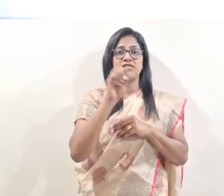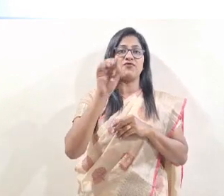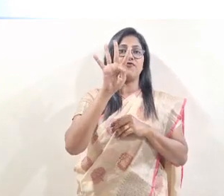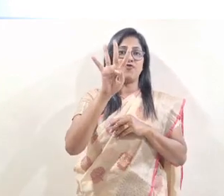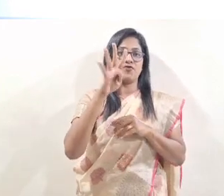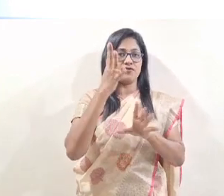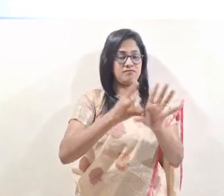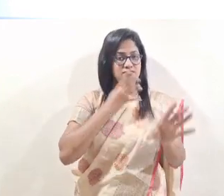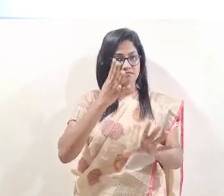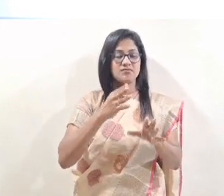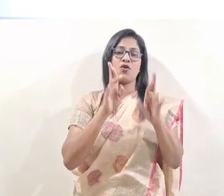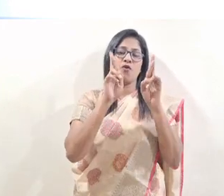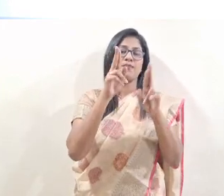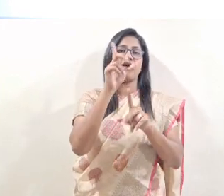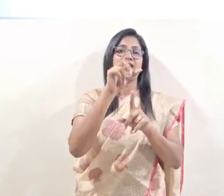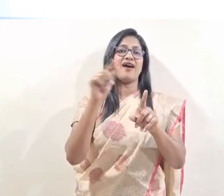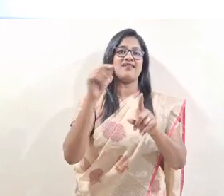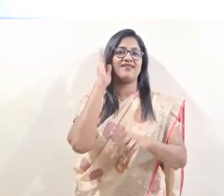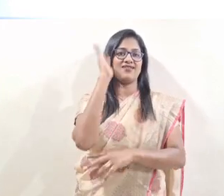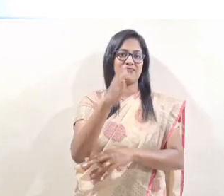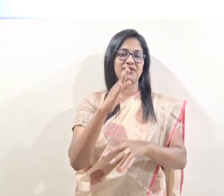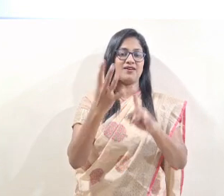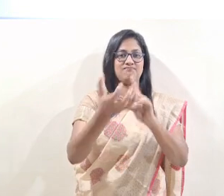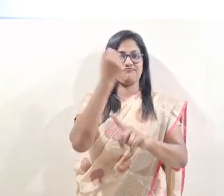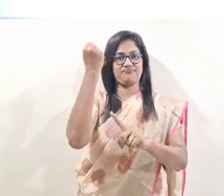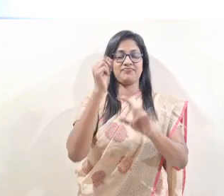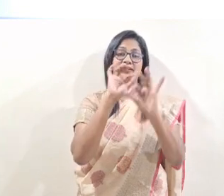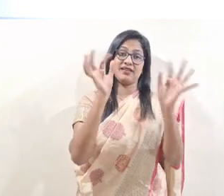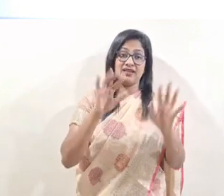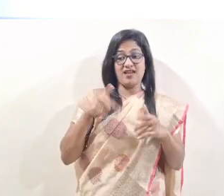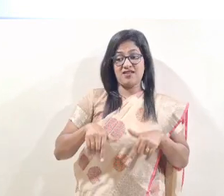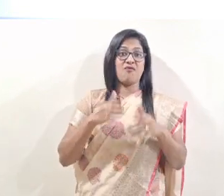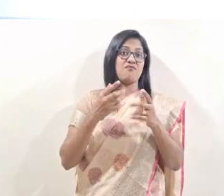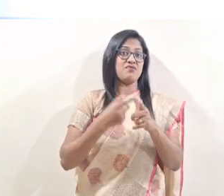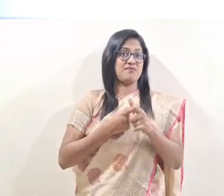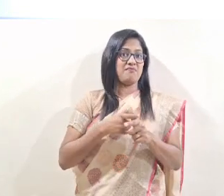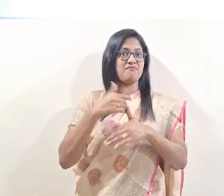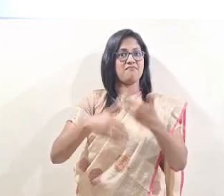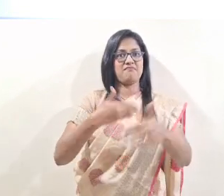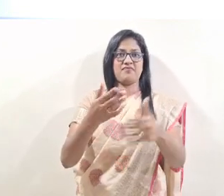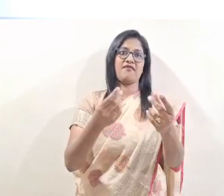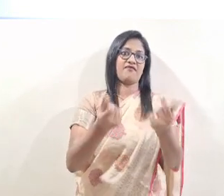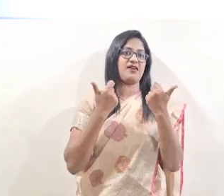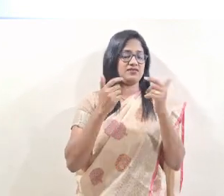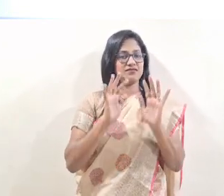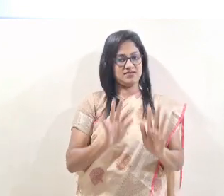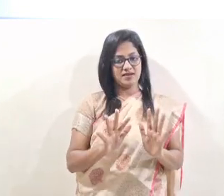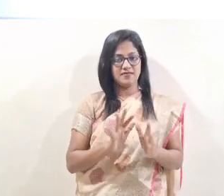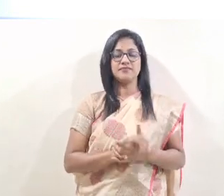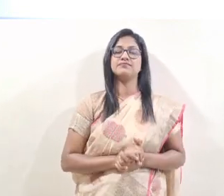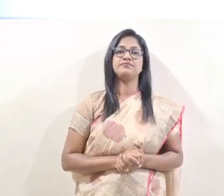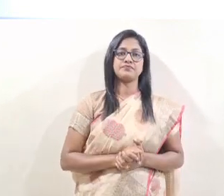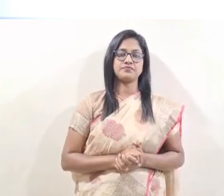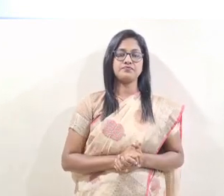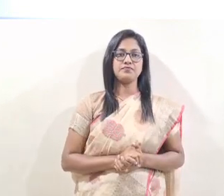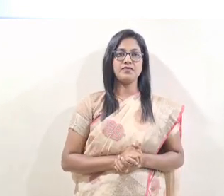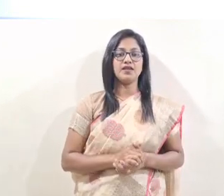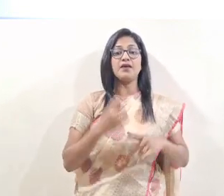reaching about 100. So we are going at a very fast pace, and a lot